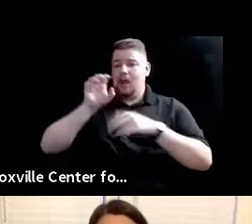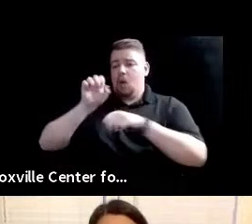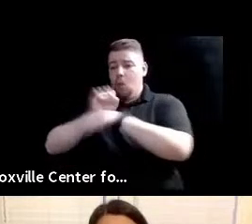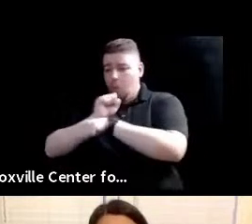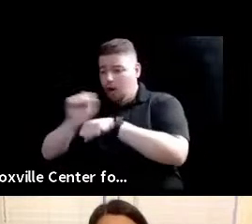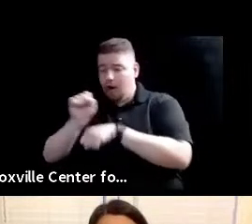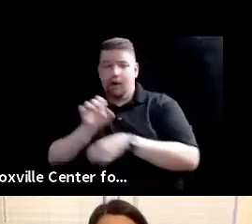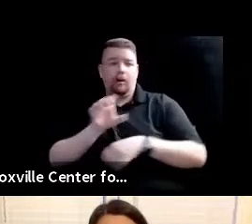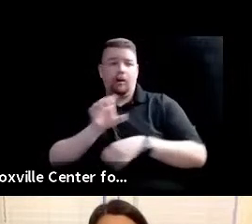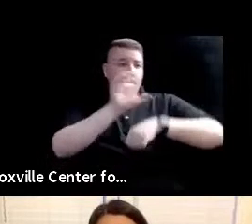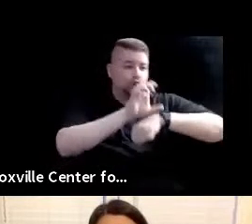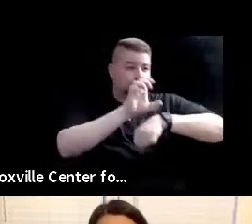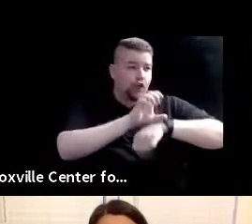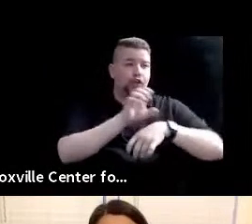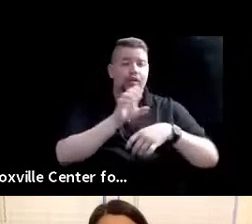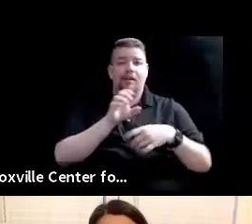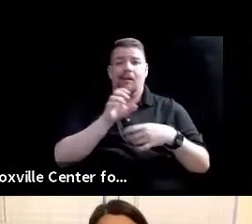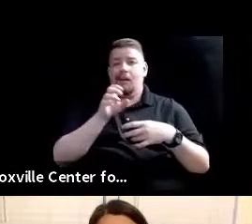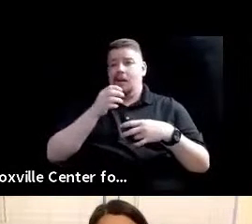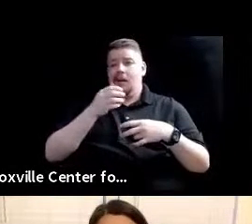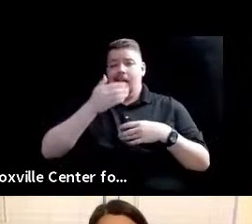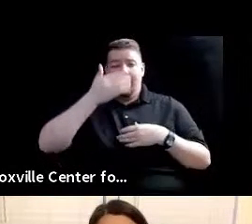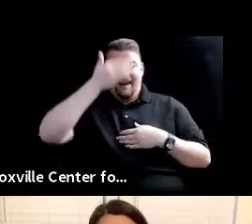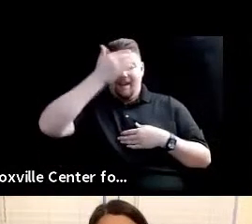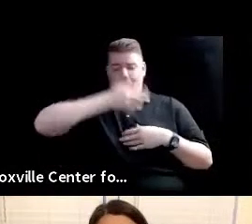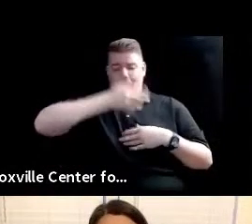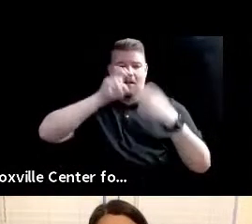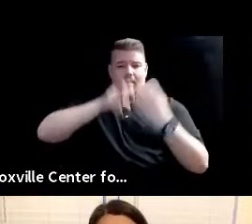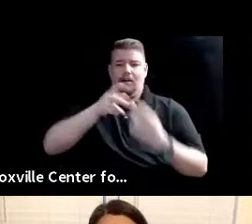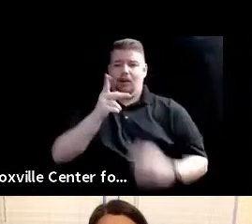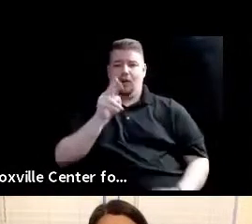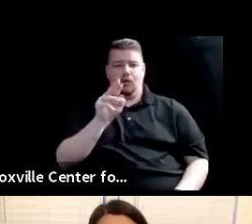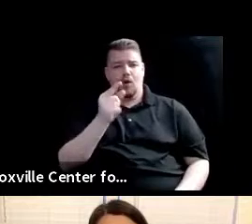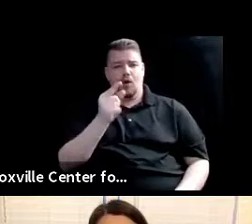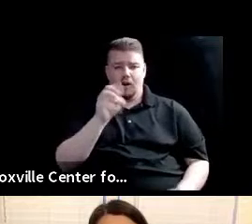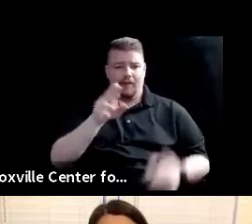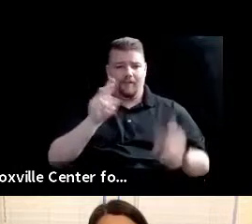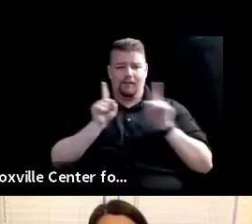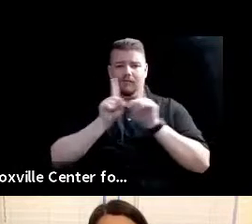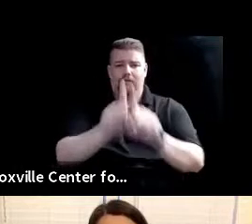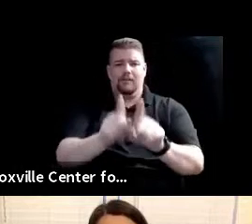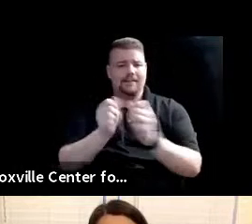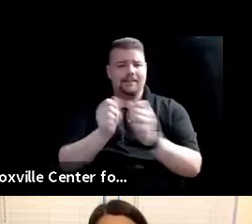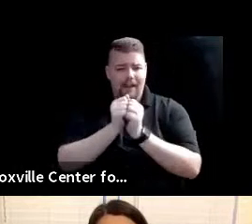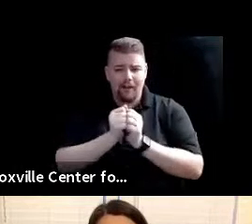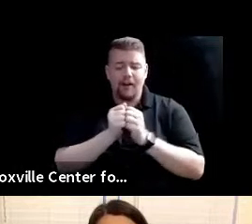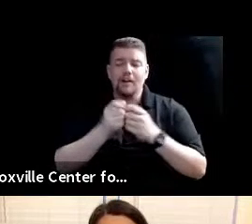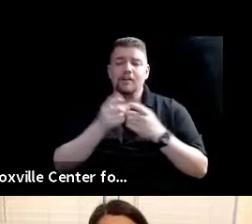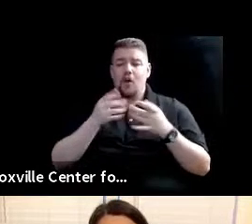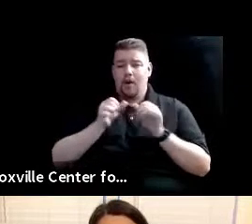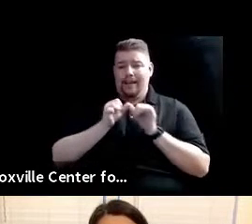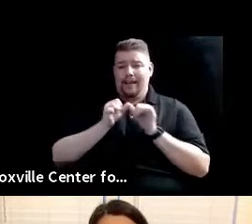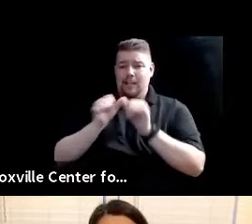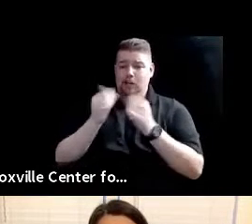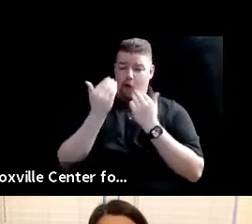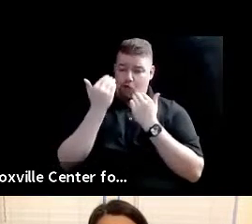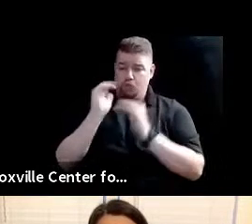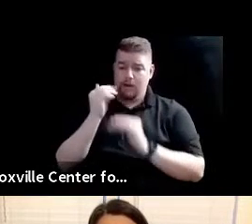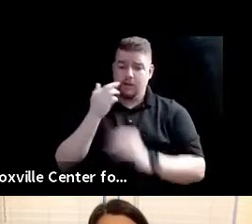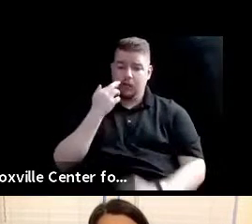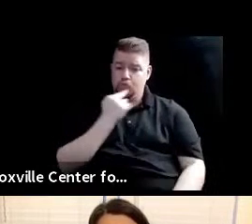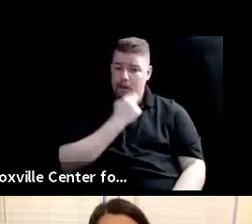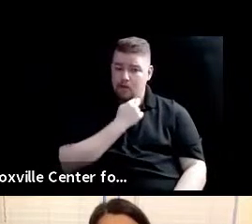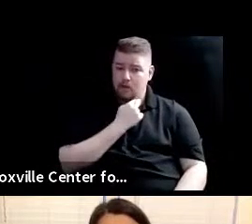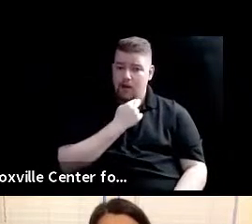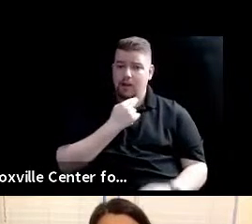or on the front steps of the Kroger as they go in together. And that by continuing to limit the